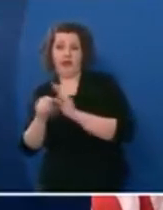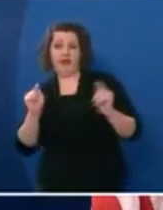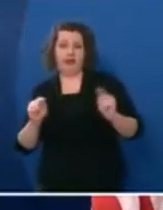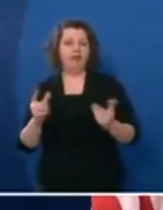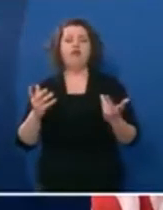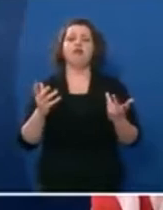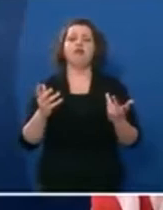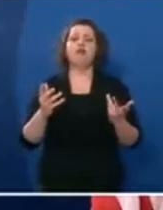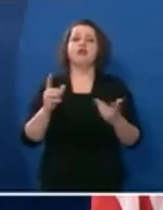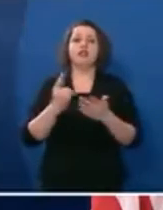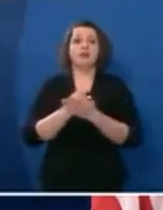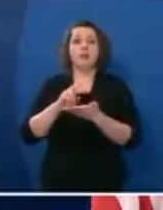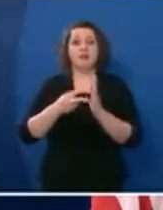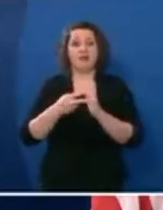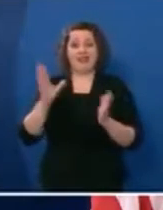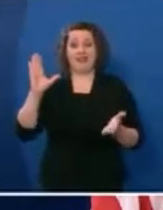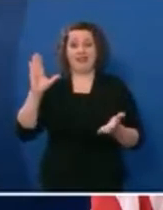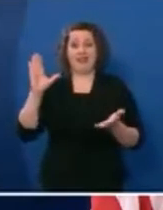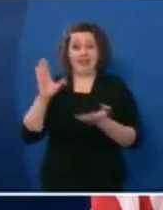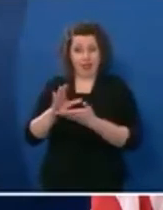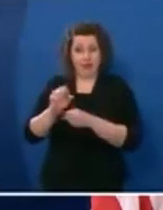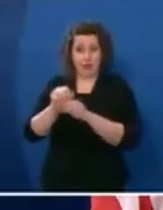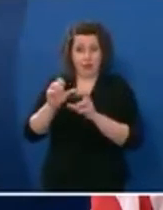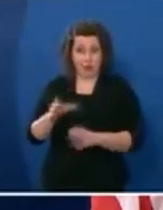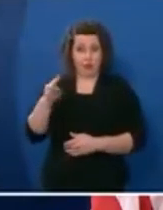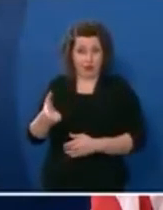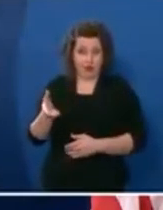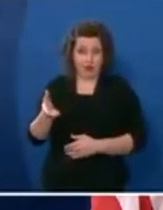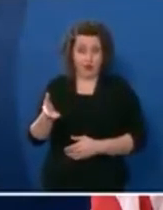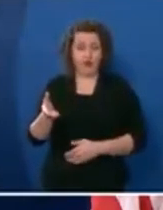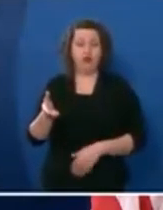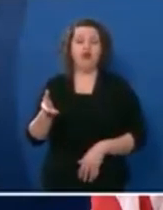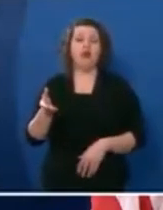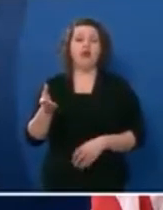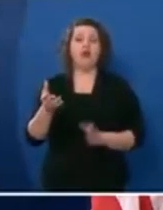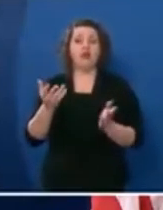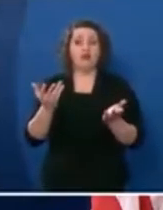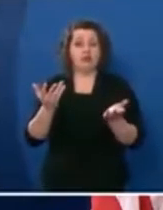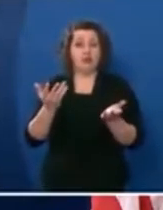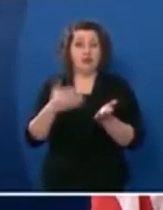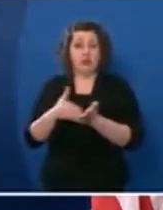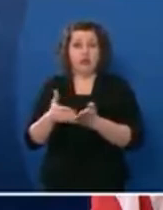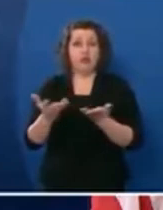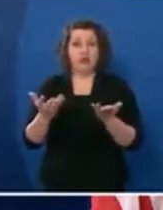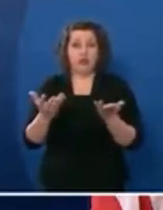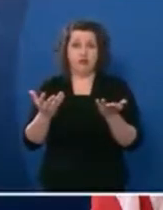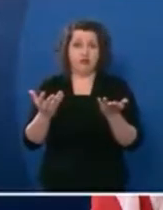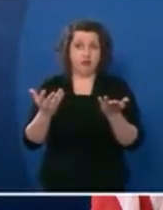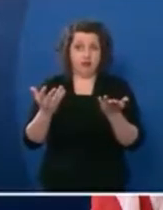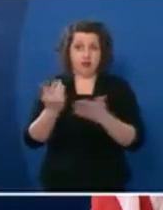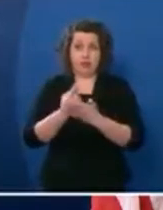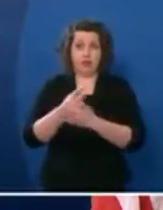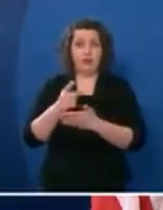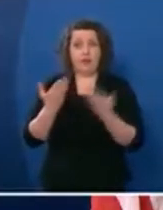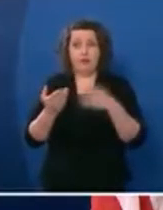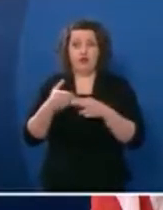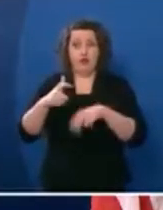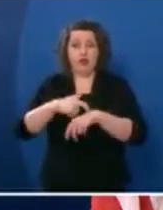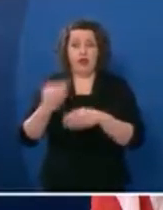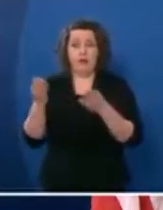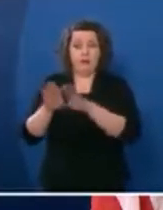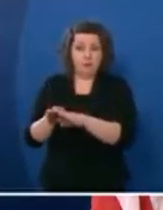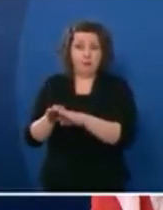sometimes means reduced capacity at the facilities, many times, even though they have to sometimes shut down for a short period of time,